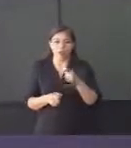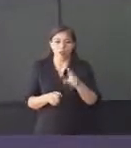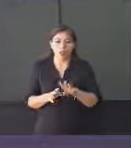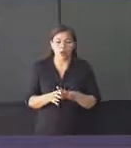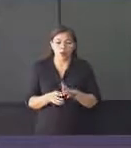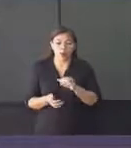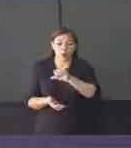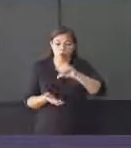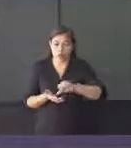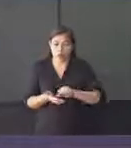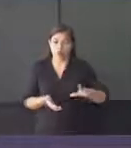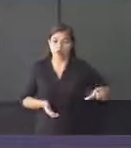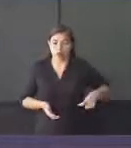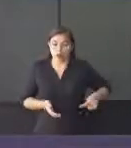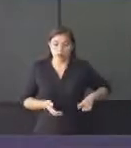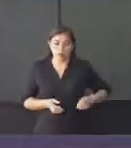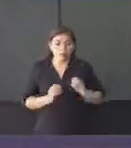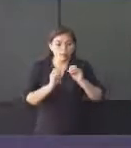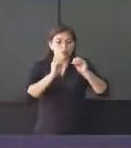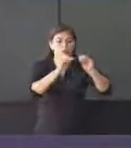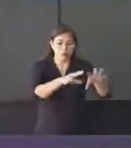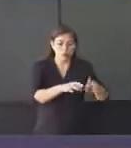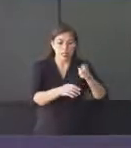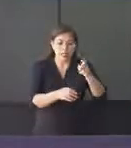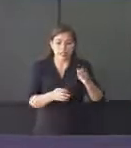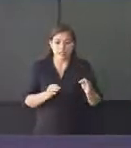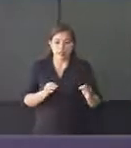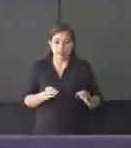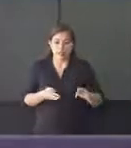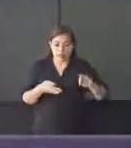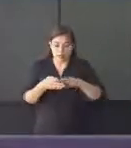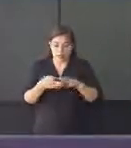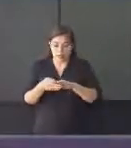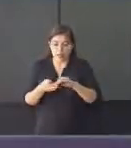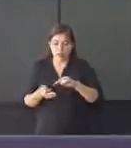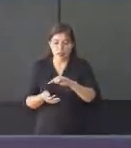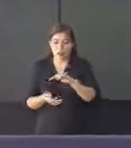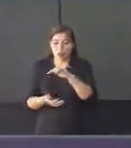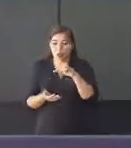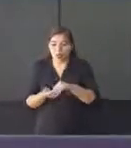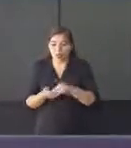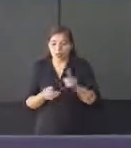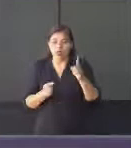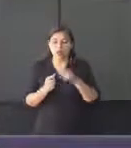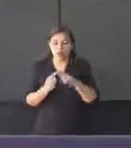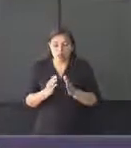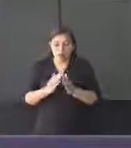are sent to government centers, which are located close to the